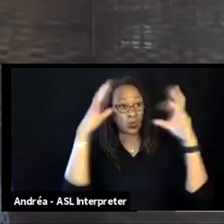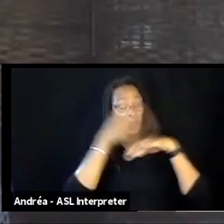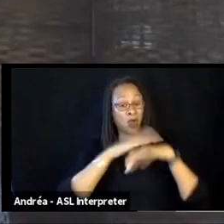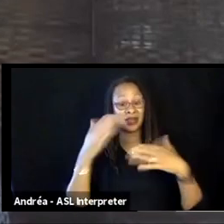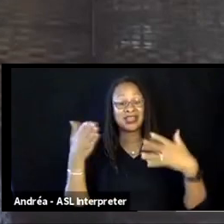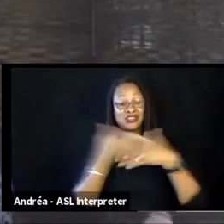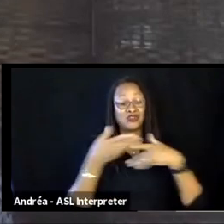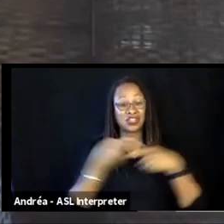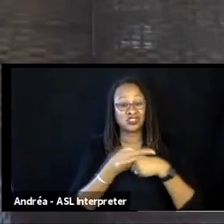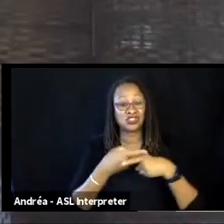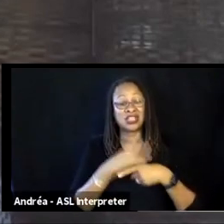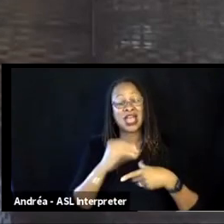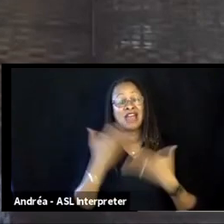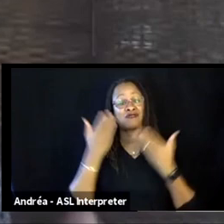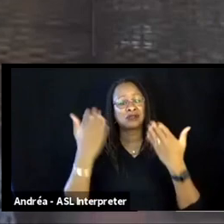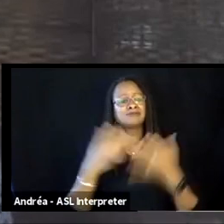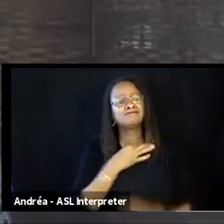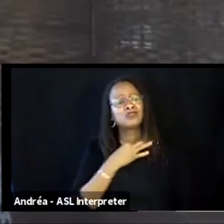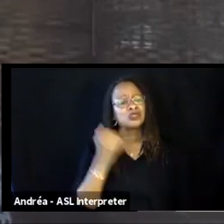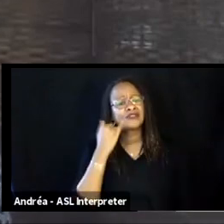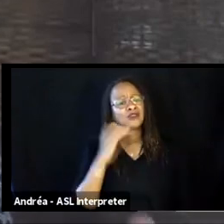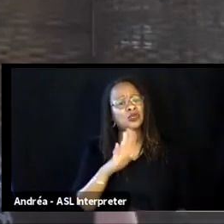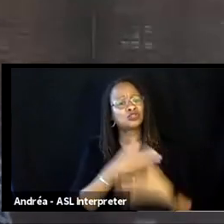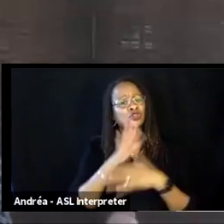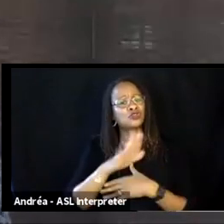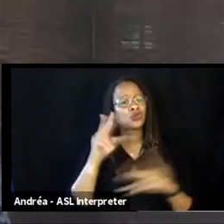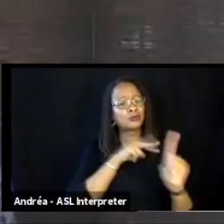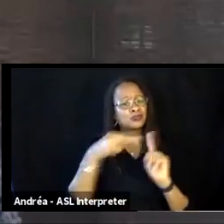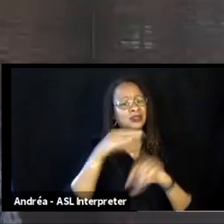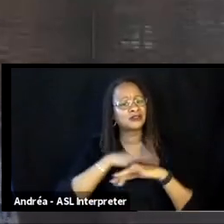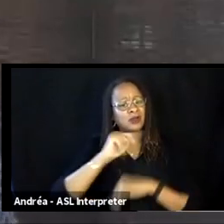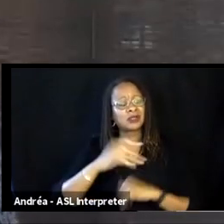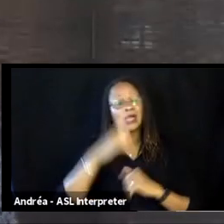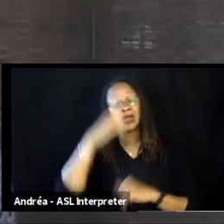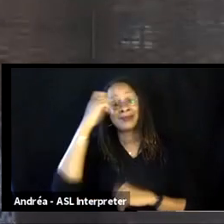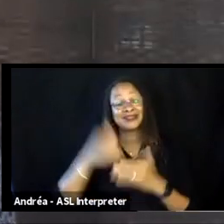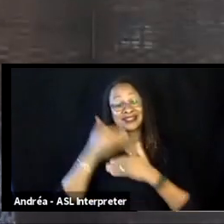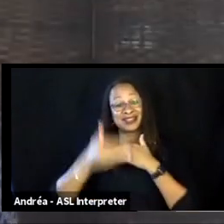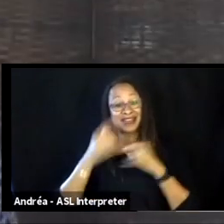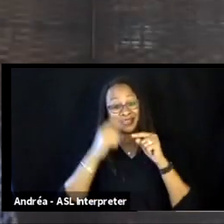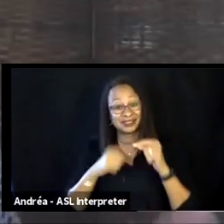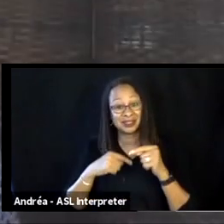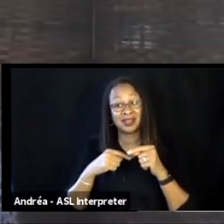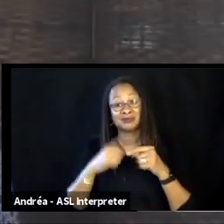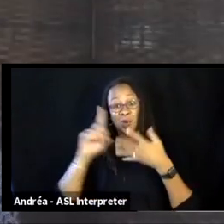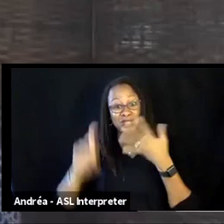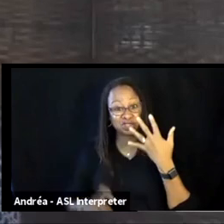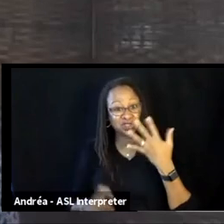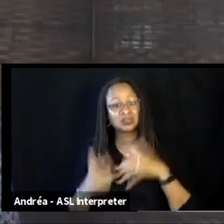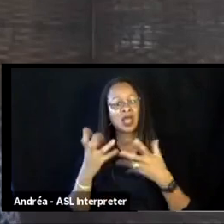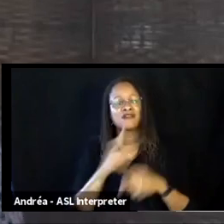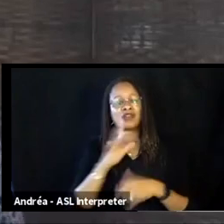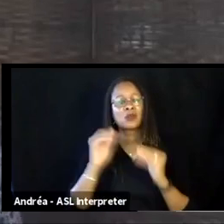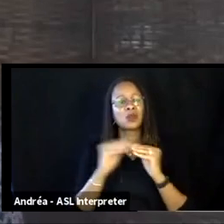I was wondering if you could share, you know, your point of view on that, because for this next round of questions, I really want to talk